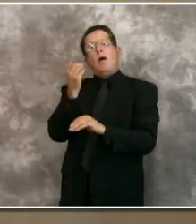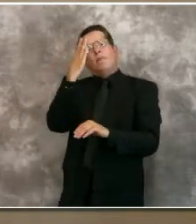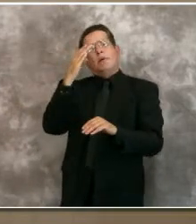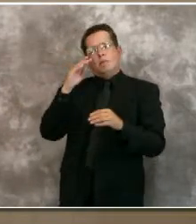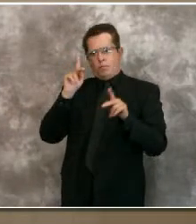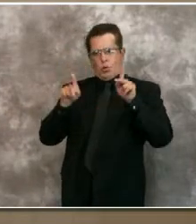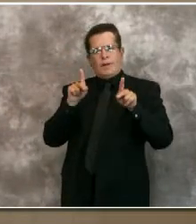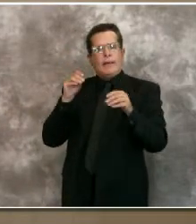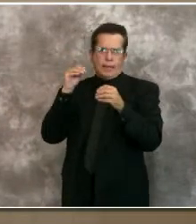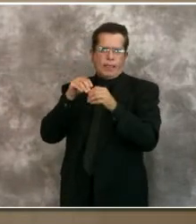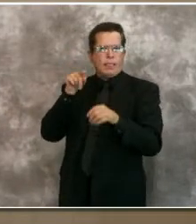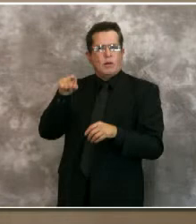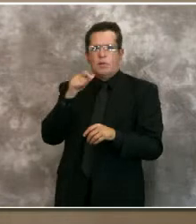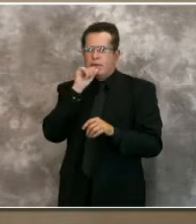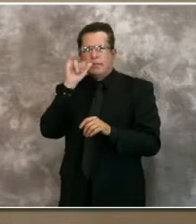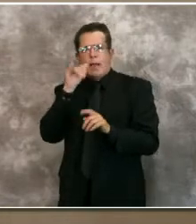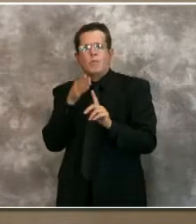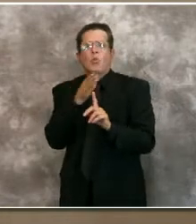individuals